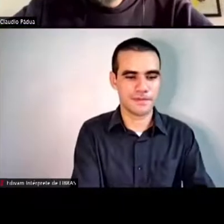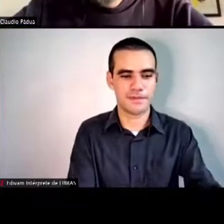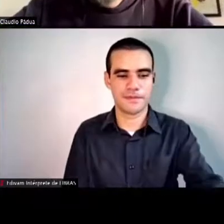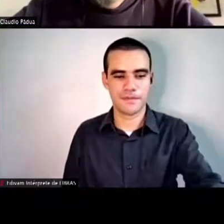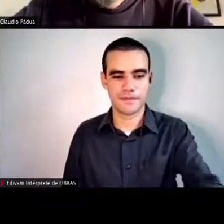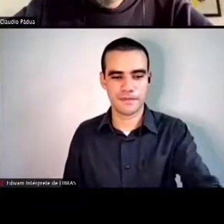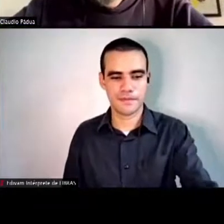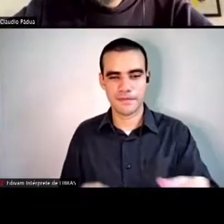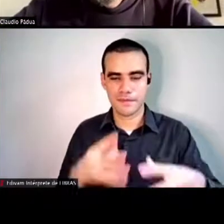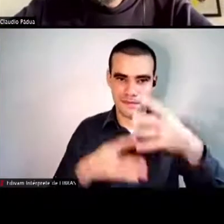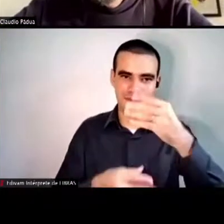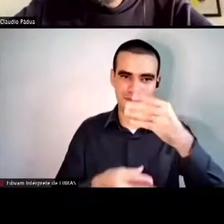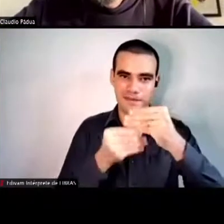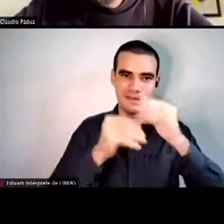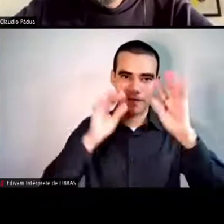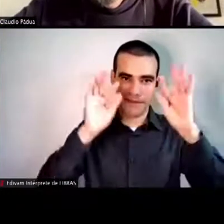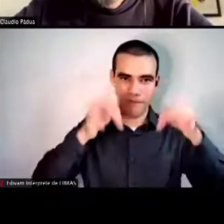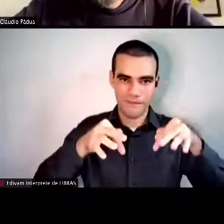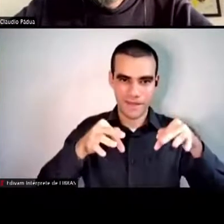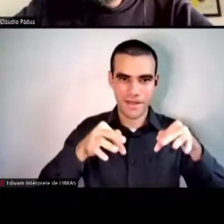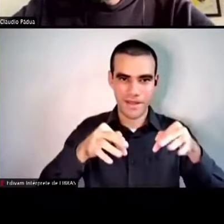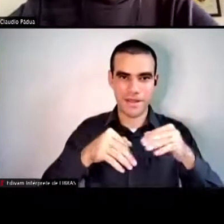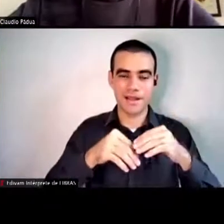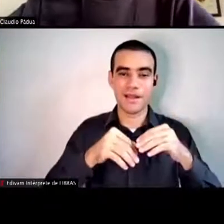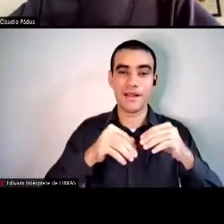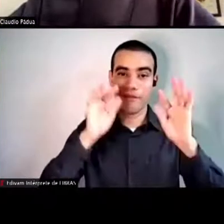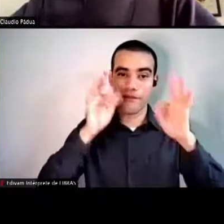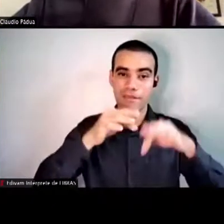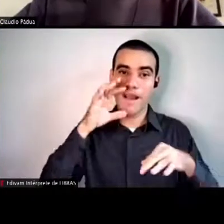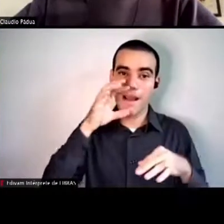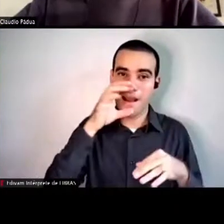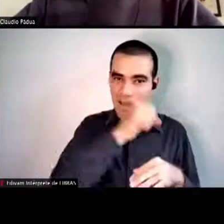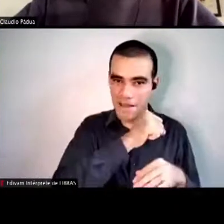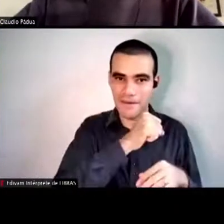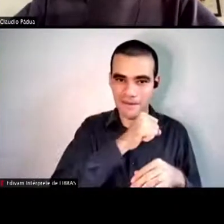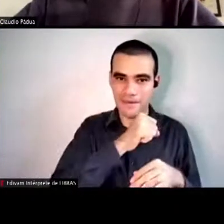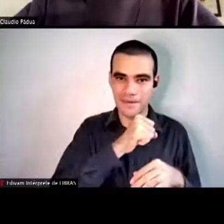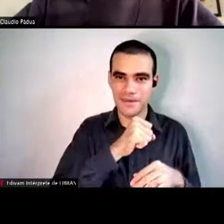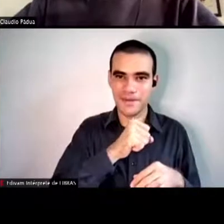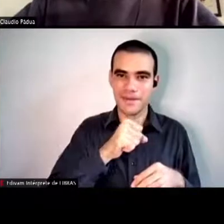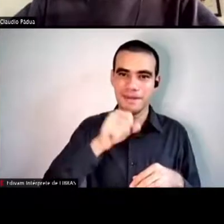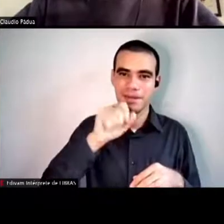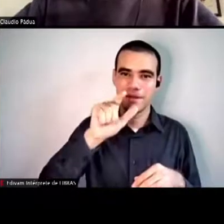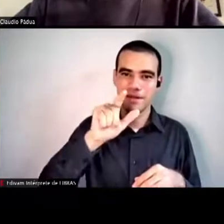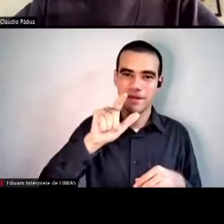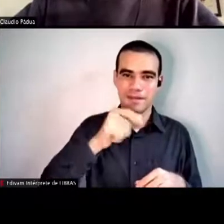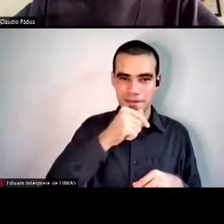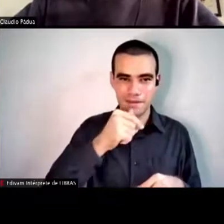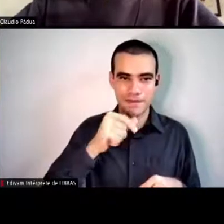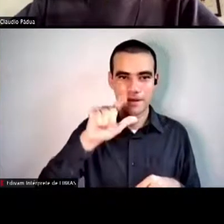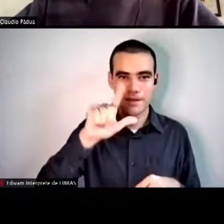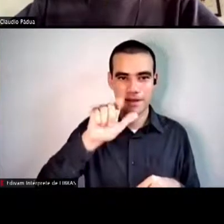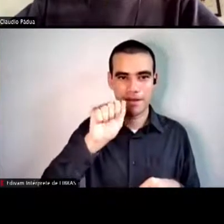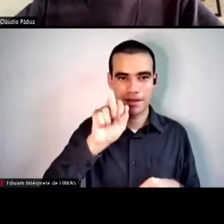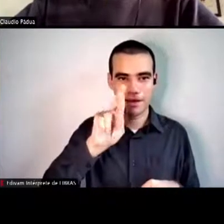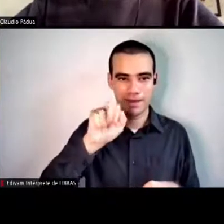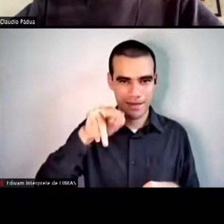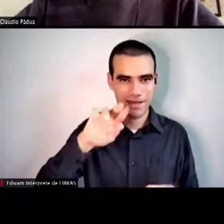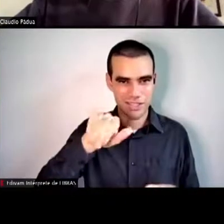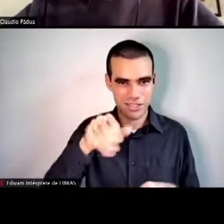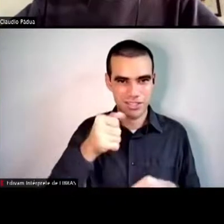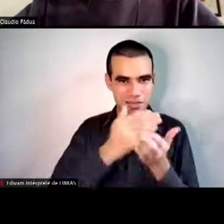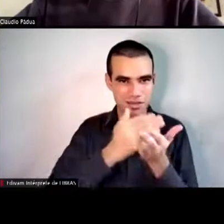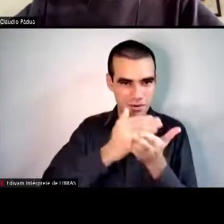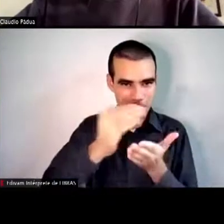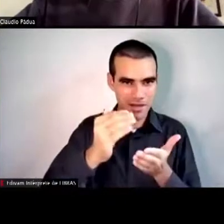Can you say something in the end? Yes, I'm going to ask you to give your final remarks, starting to Professor Luciano Laranja, because he